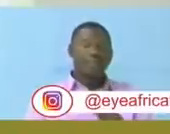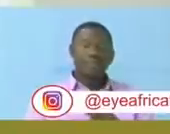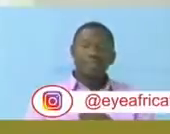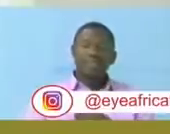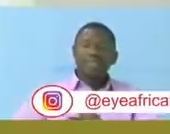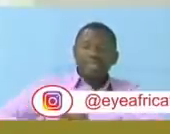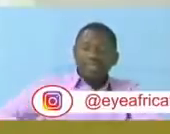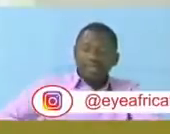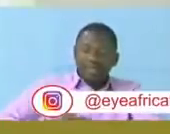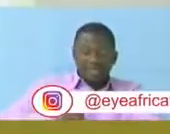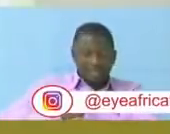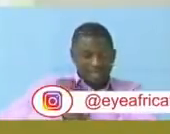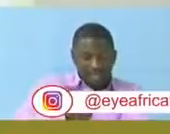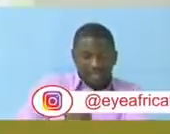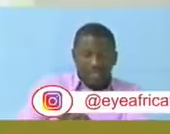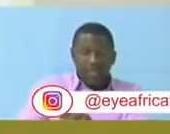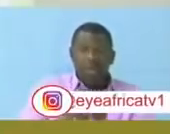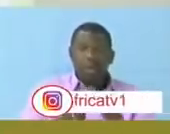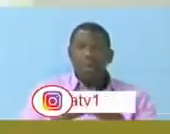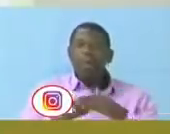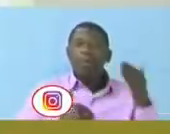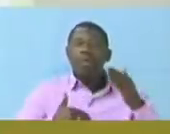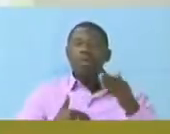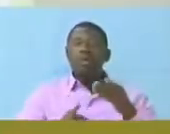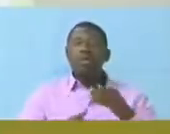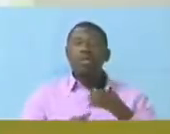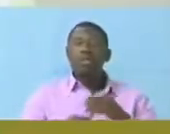allowed limits on the law.